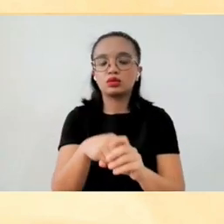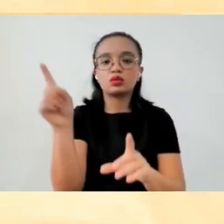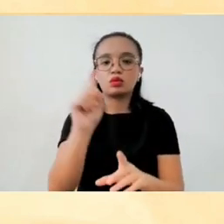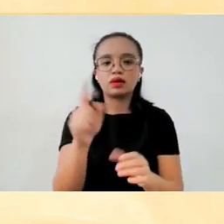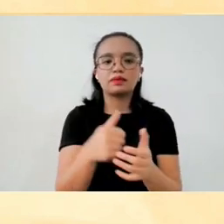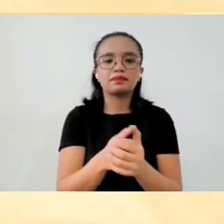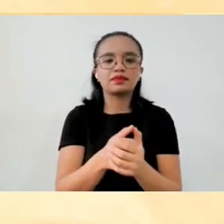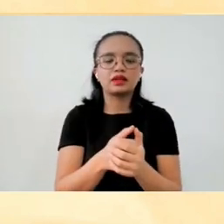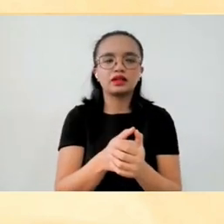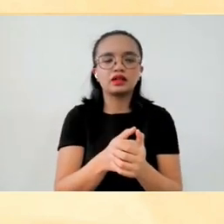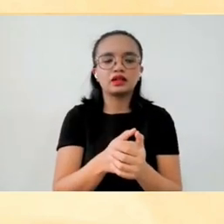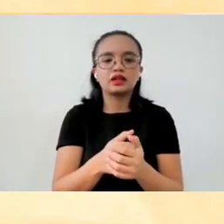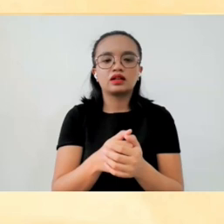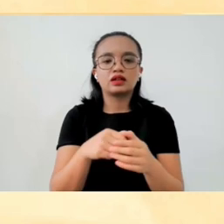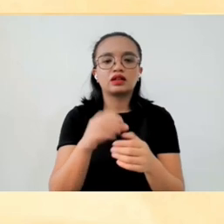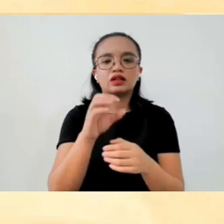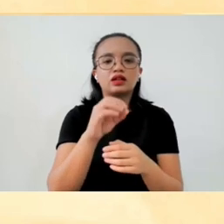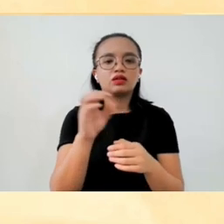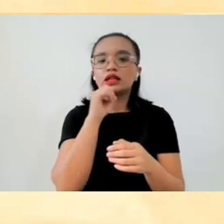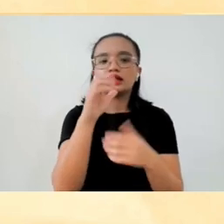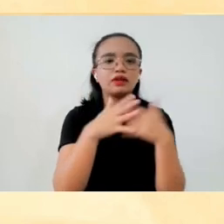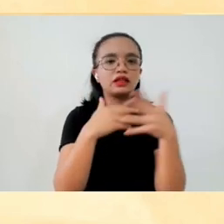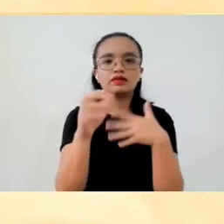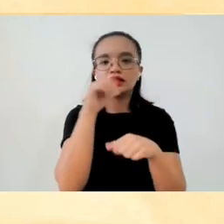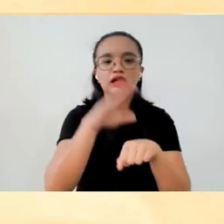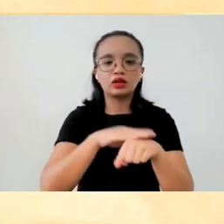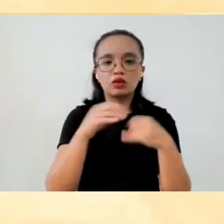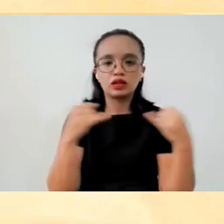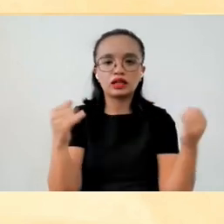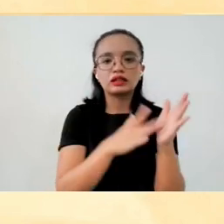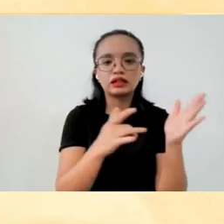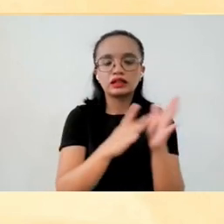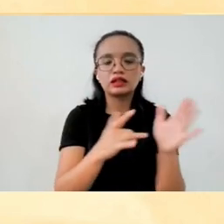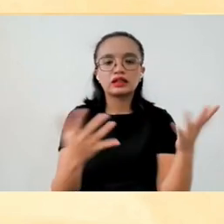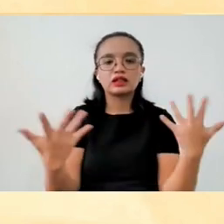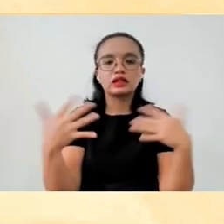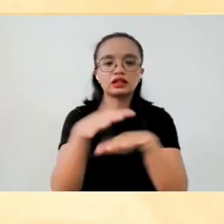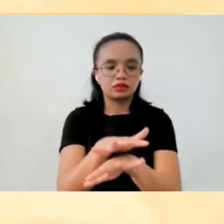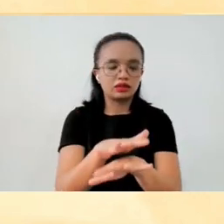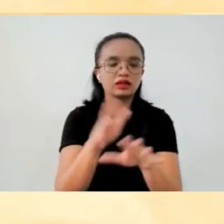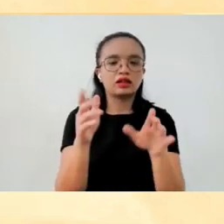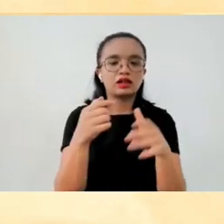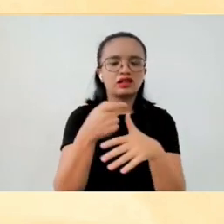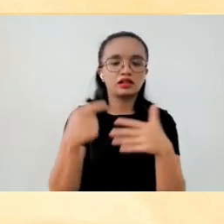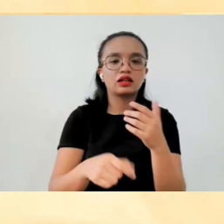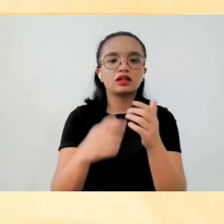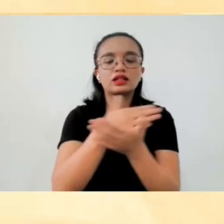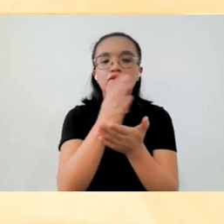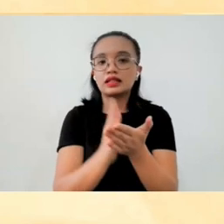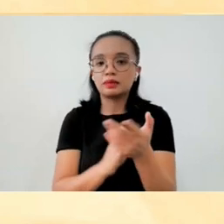in which offline child abuse and or exploitation is combined with an online component. So some